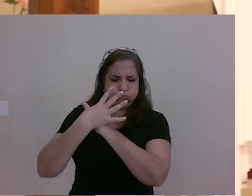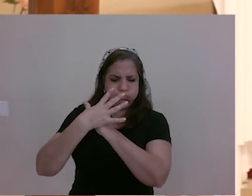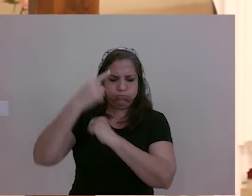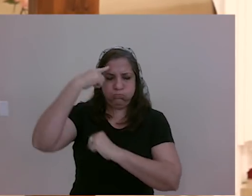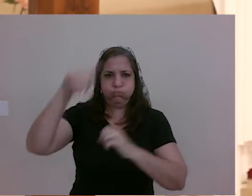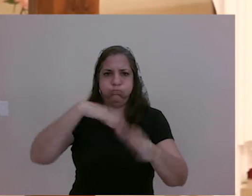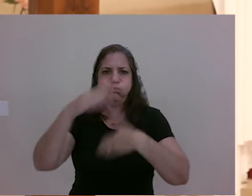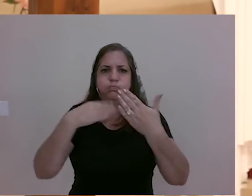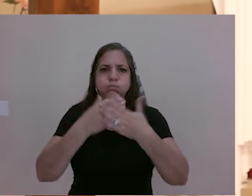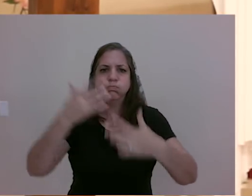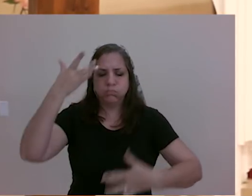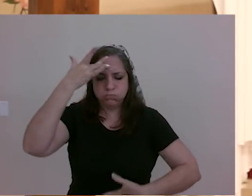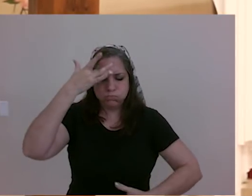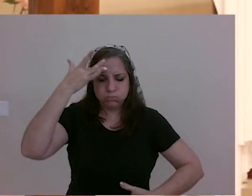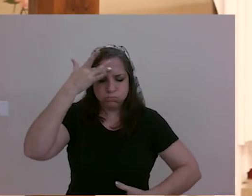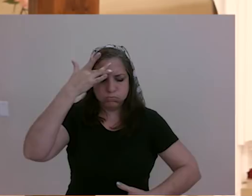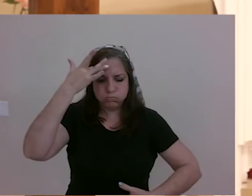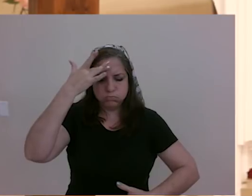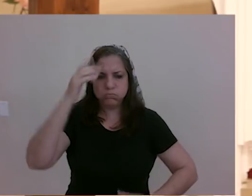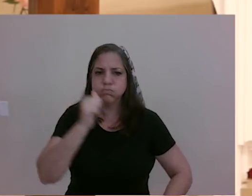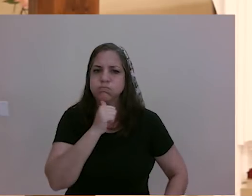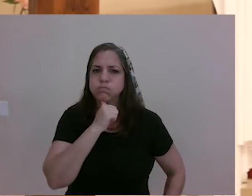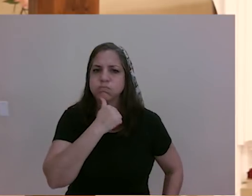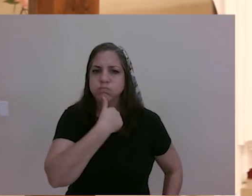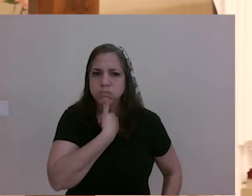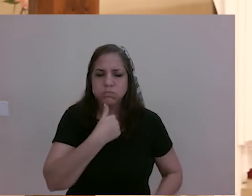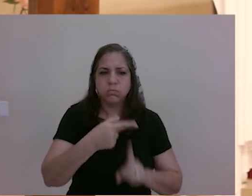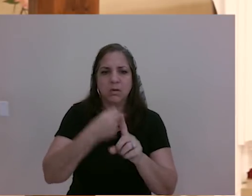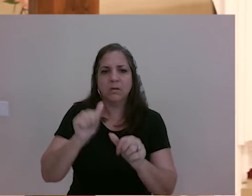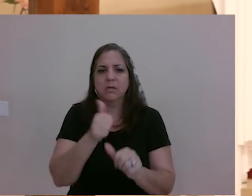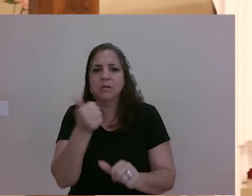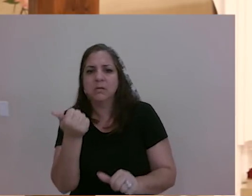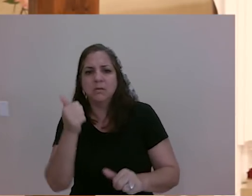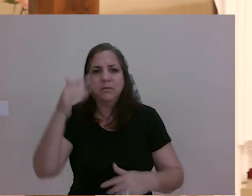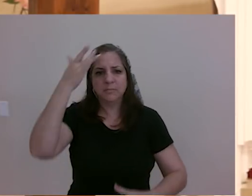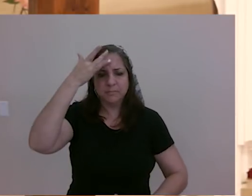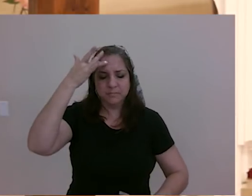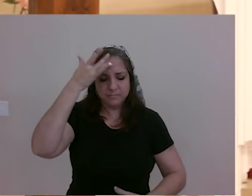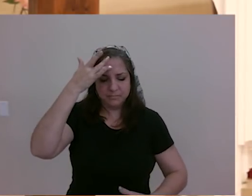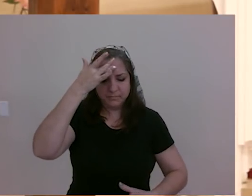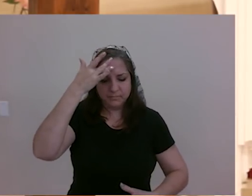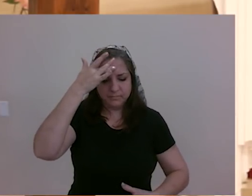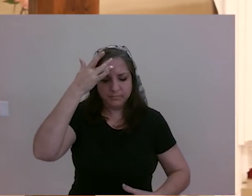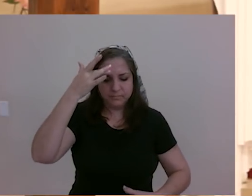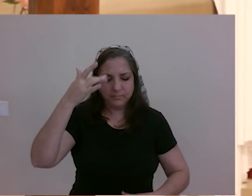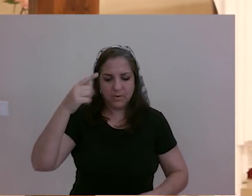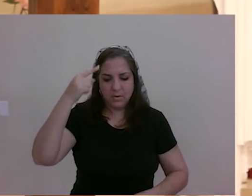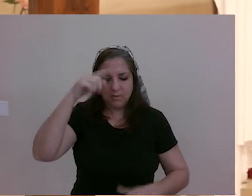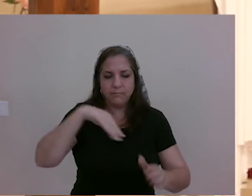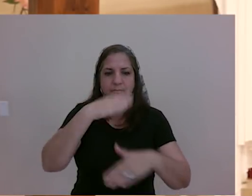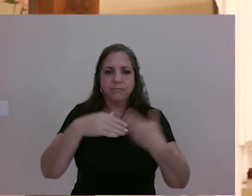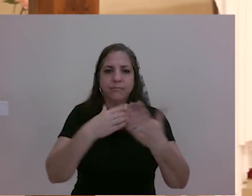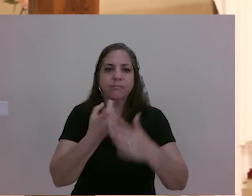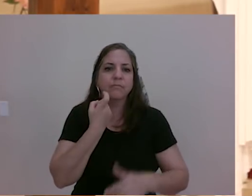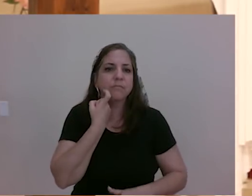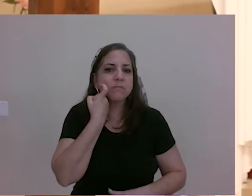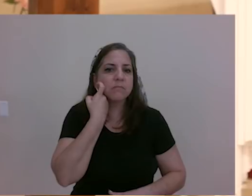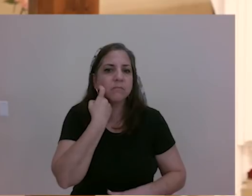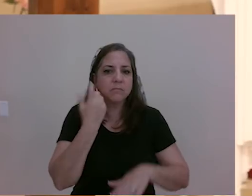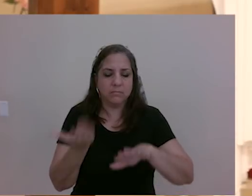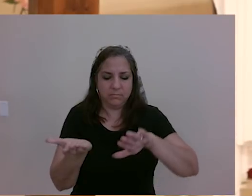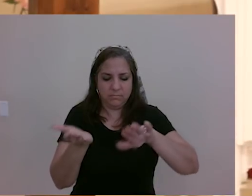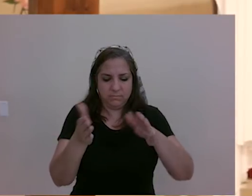for all who are sick and suffering from other ailments, for all who have recently